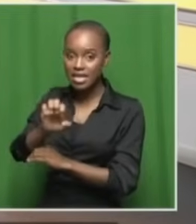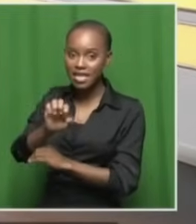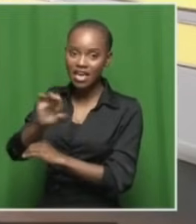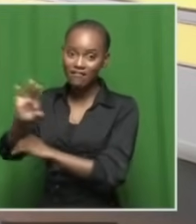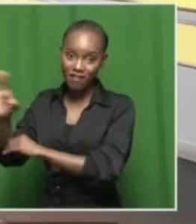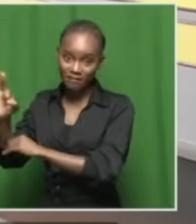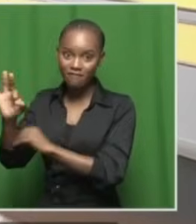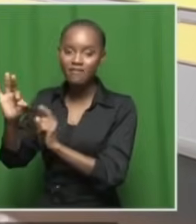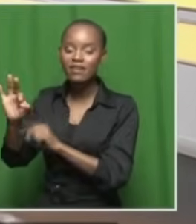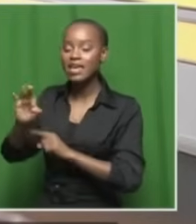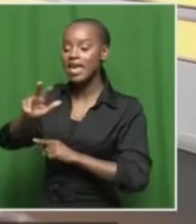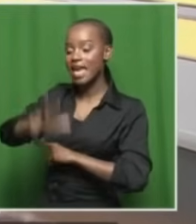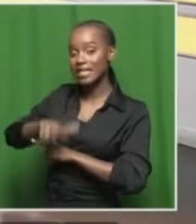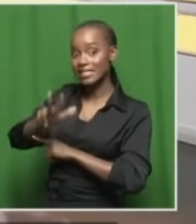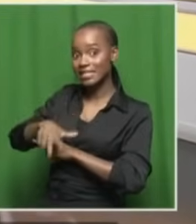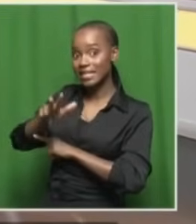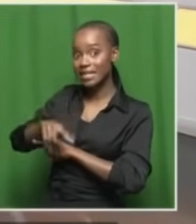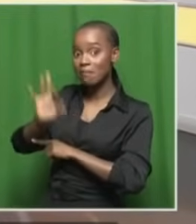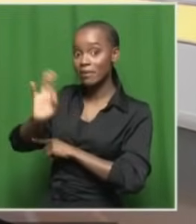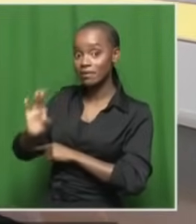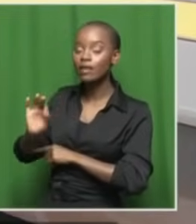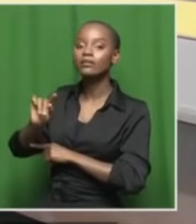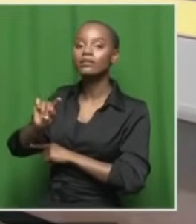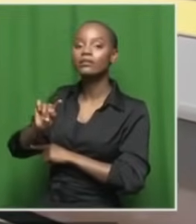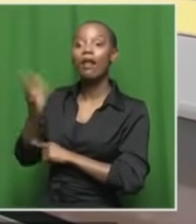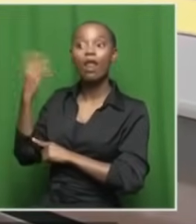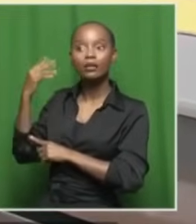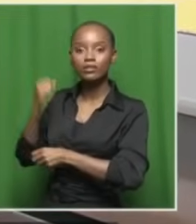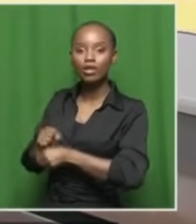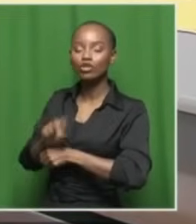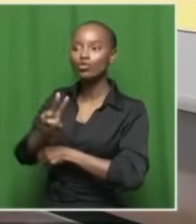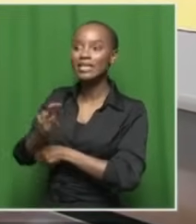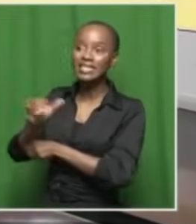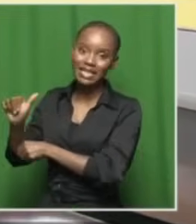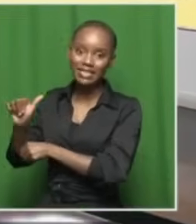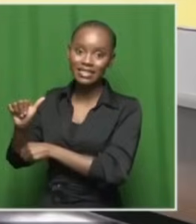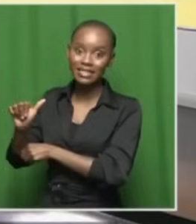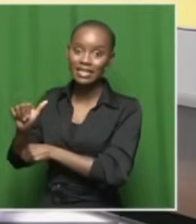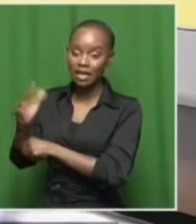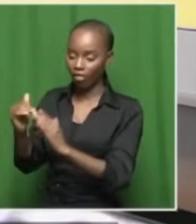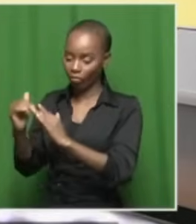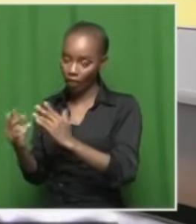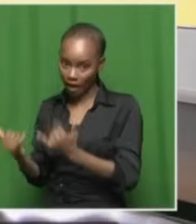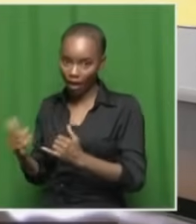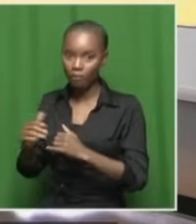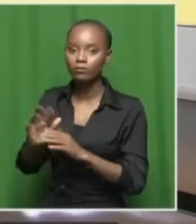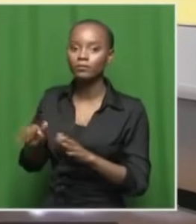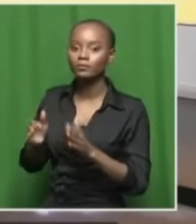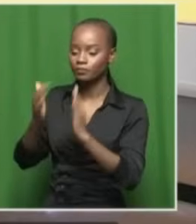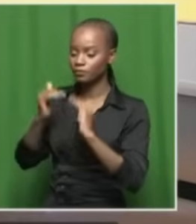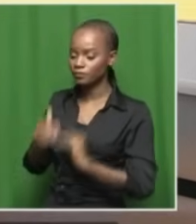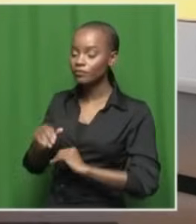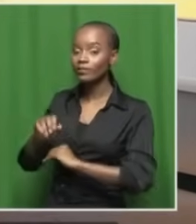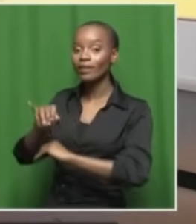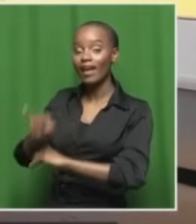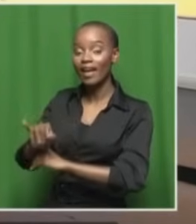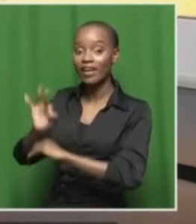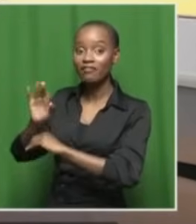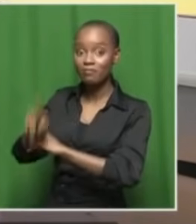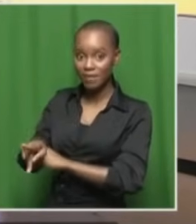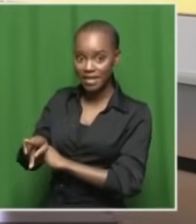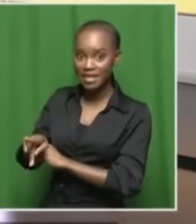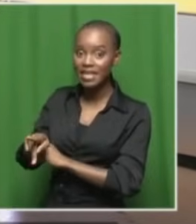from 26% previously here. The IFP 3%, and they are up